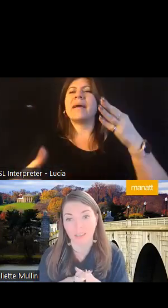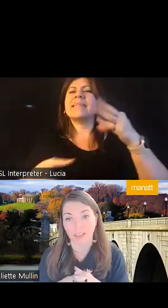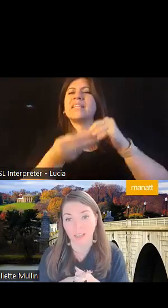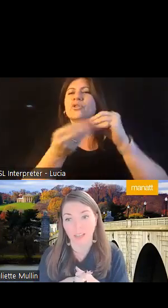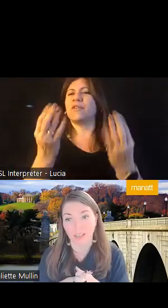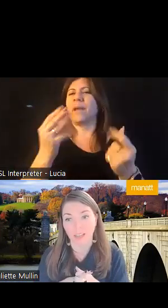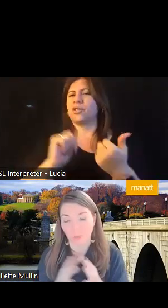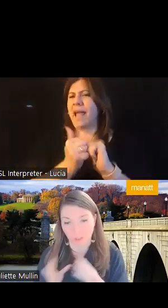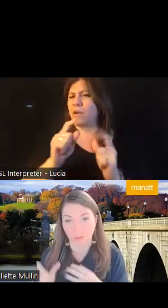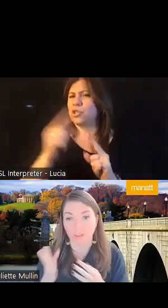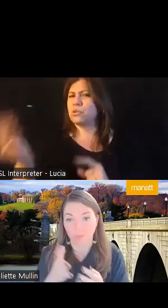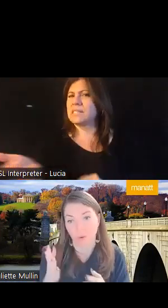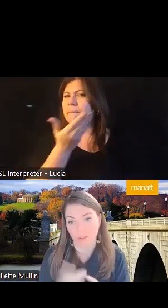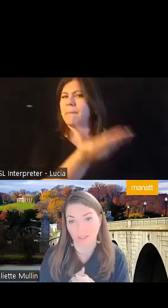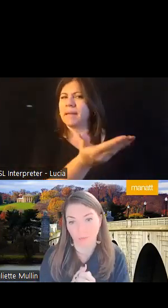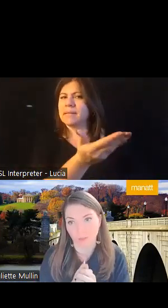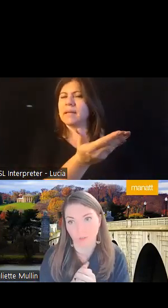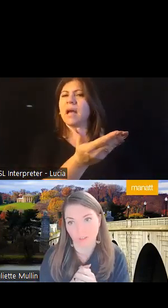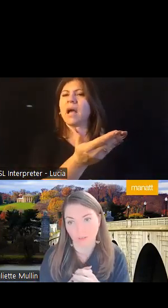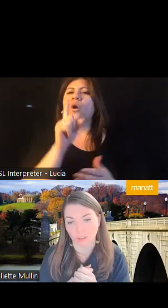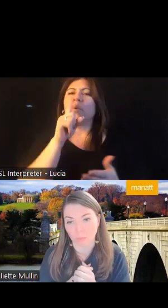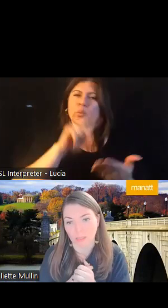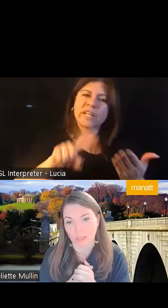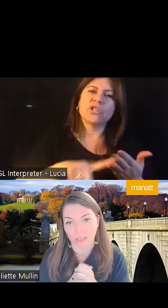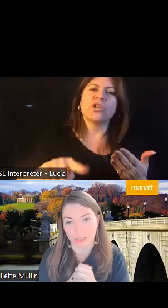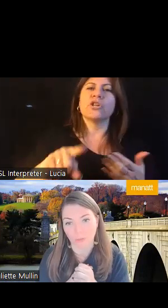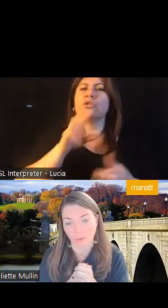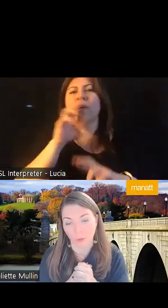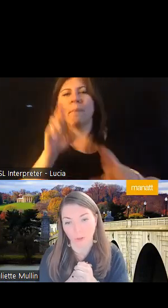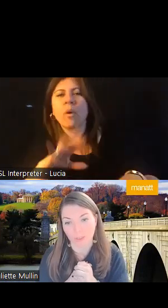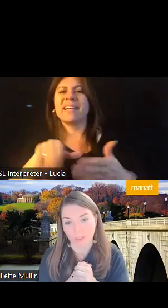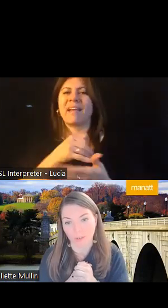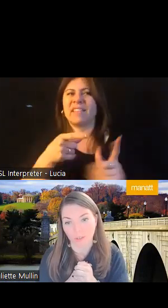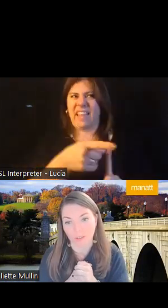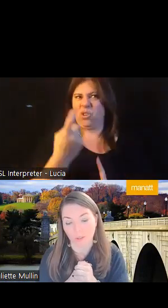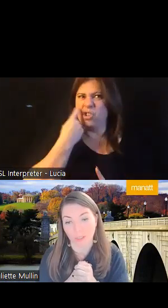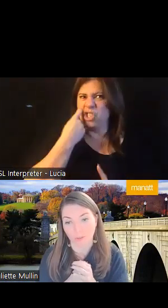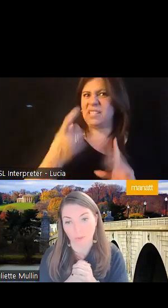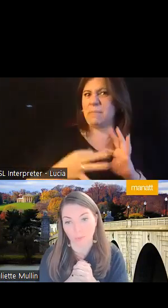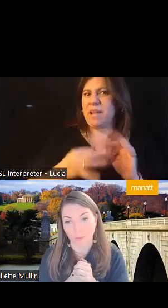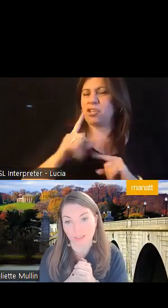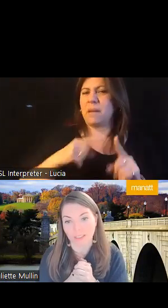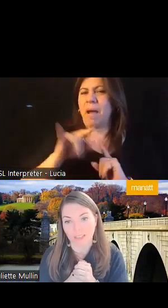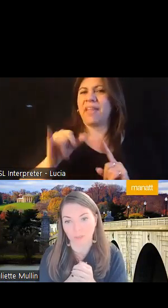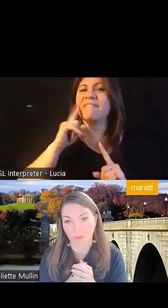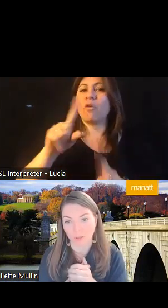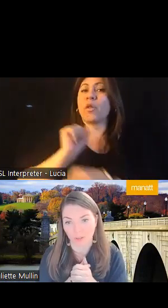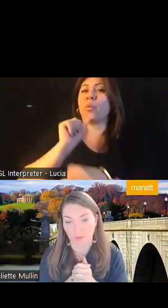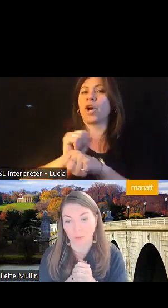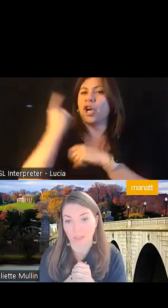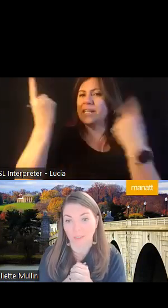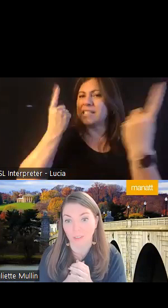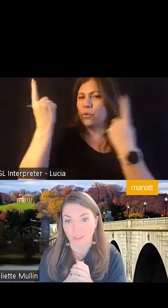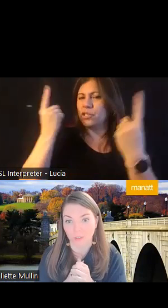submit research and reports like what you just mentioned, Blanca, for this work group's consideration. So thank you for raising that, and we